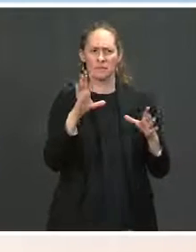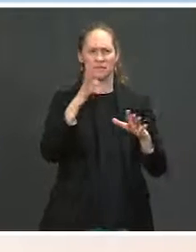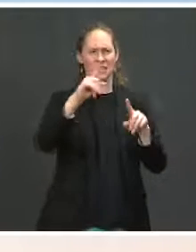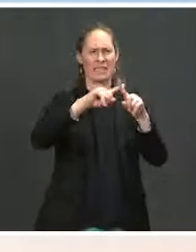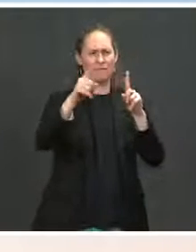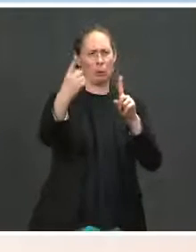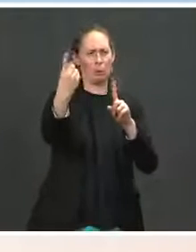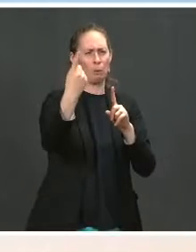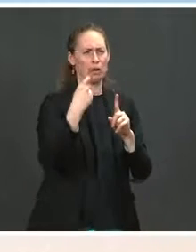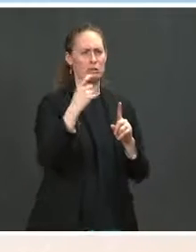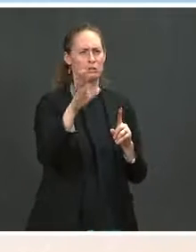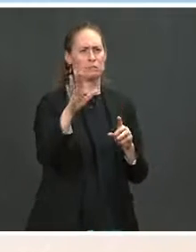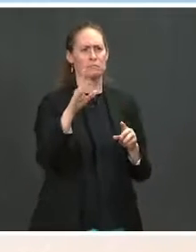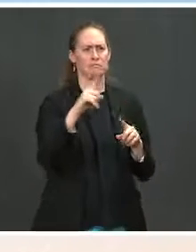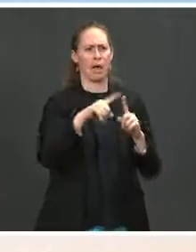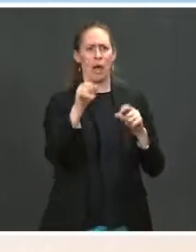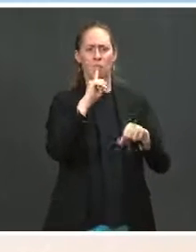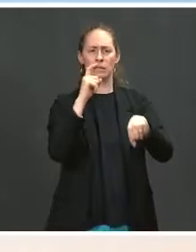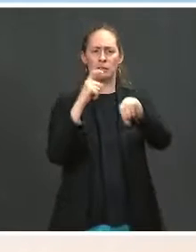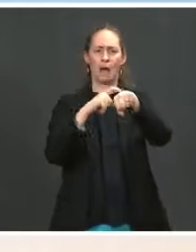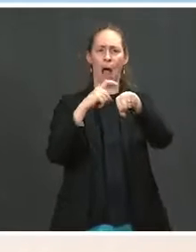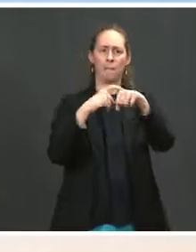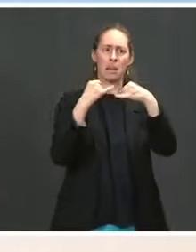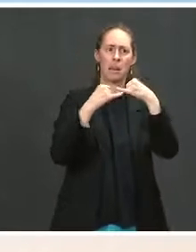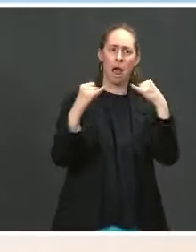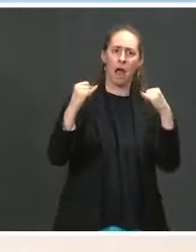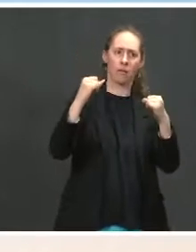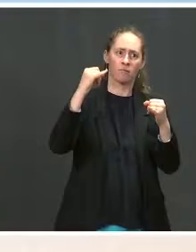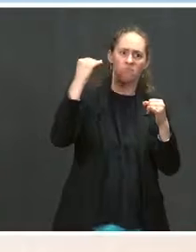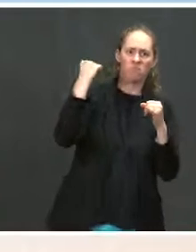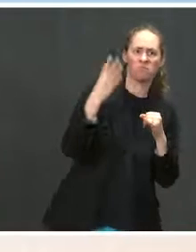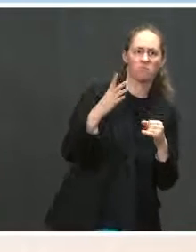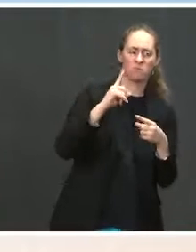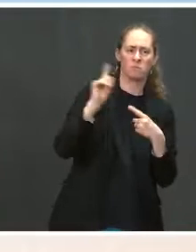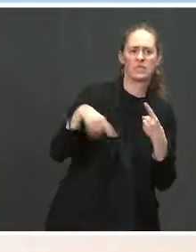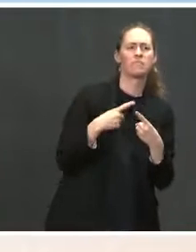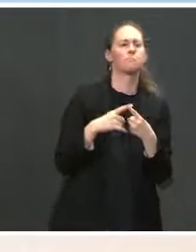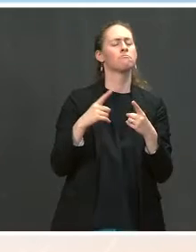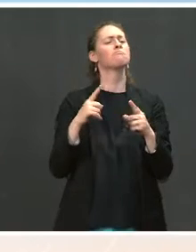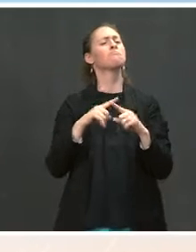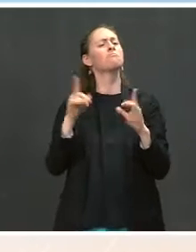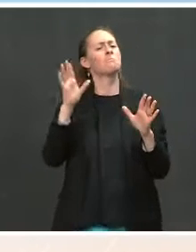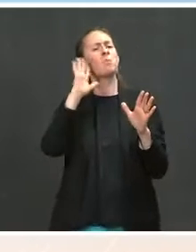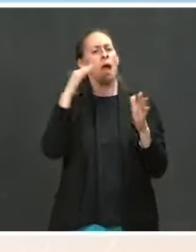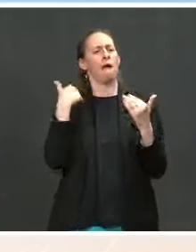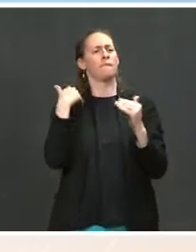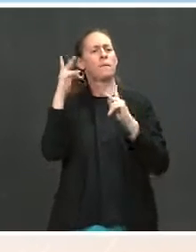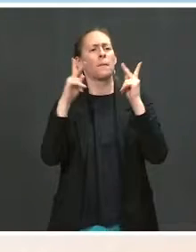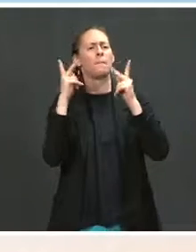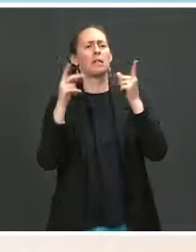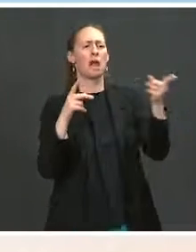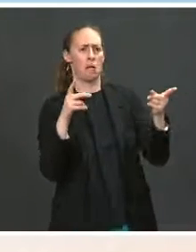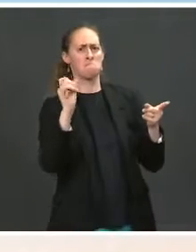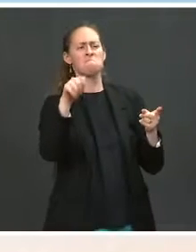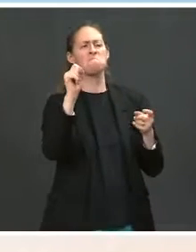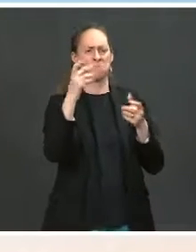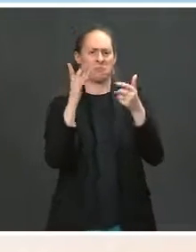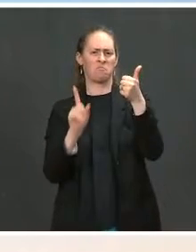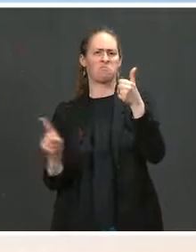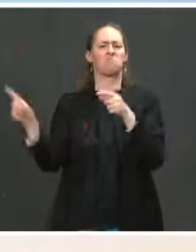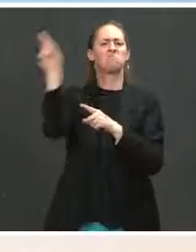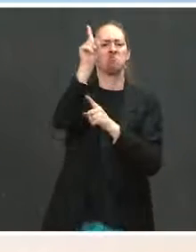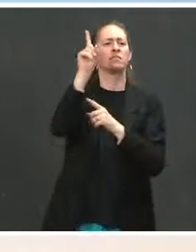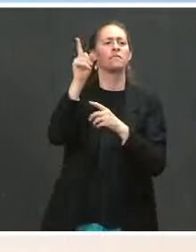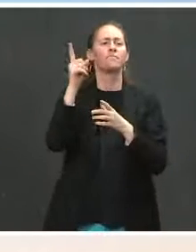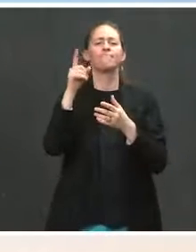I don't have a timeline on that, but certainly, given we will have a diplomatic presence, I expect we would have an ambassador at some point, or nominate. And about